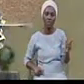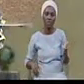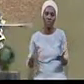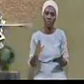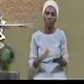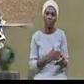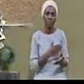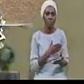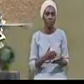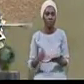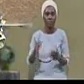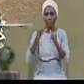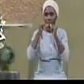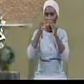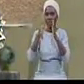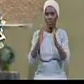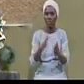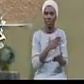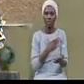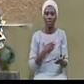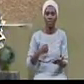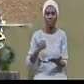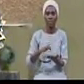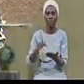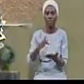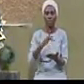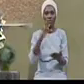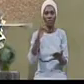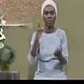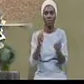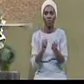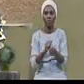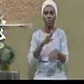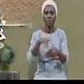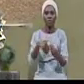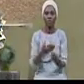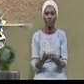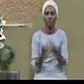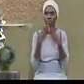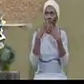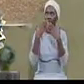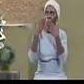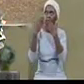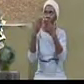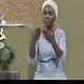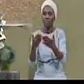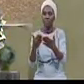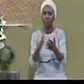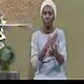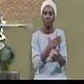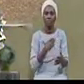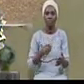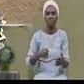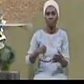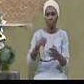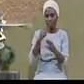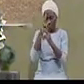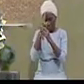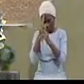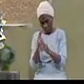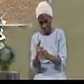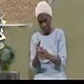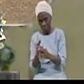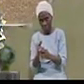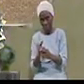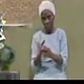name. Amen, amen. Blessings and glory, wisdom, thanksgiving, and